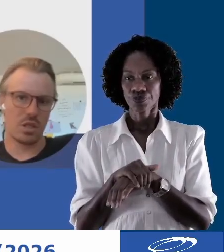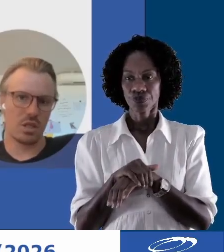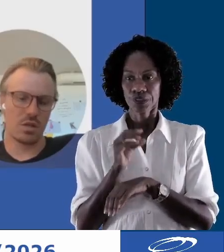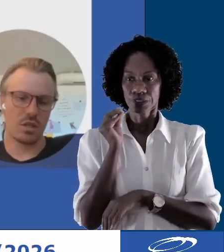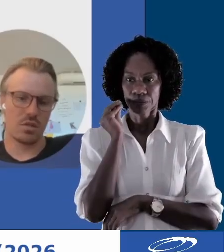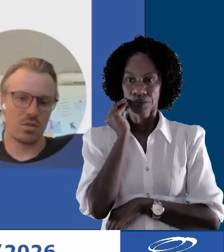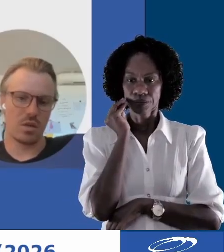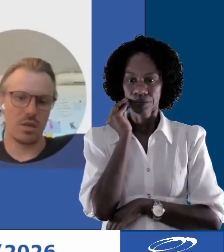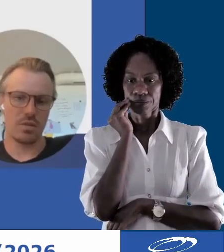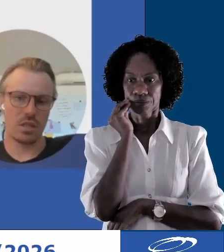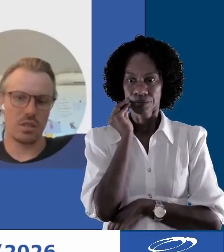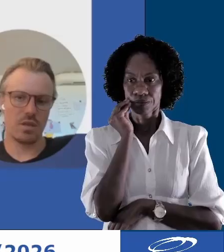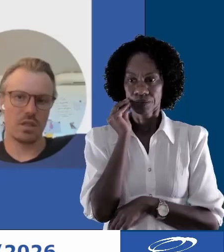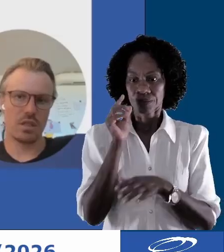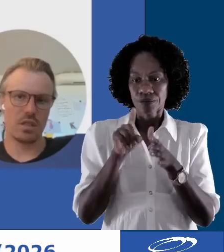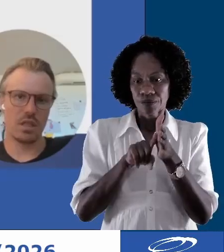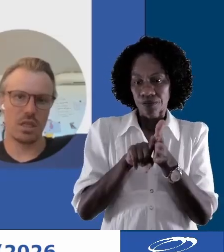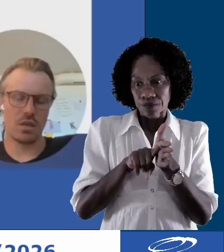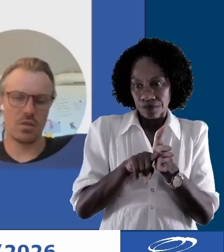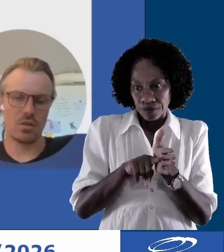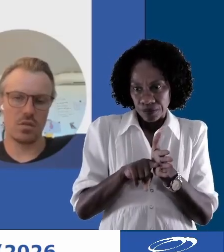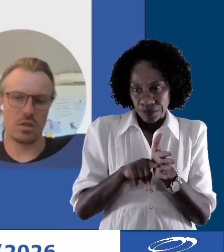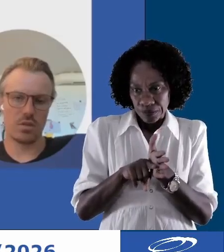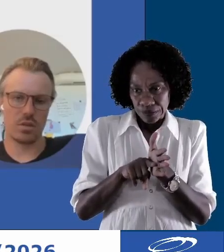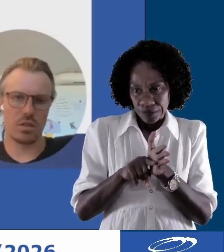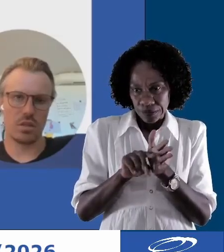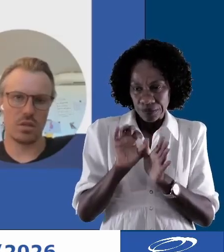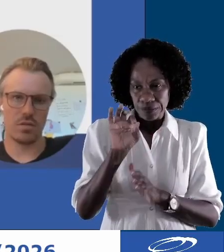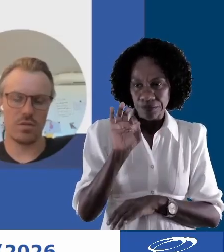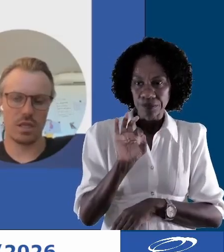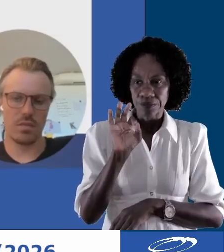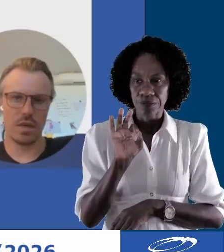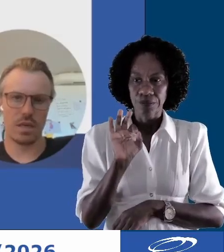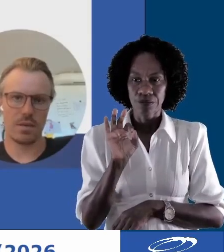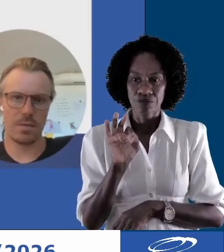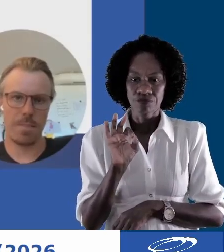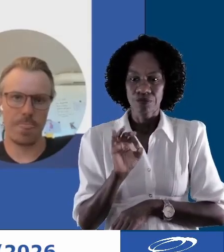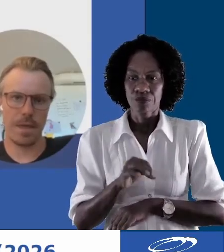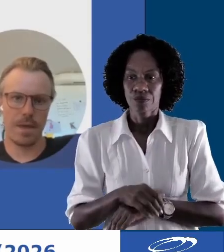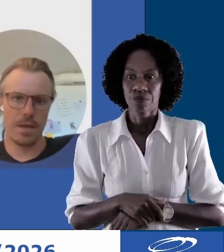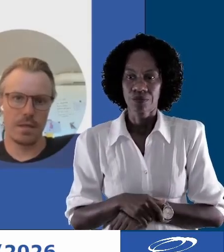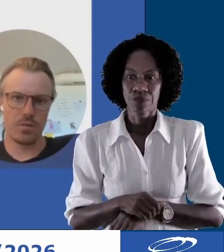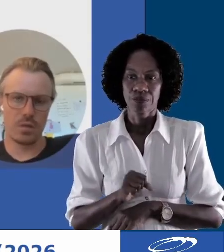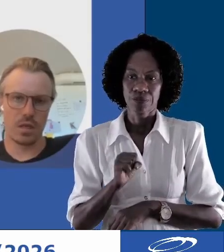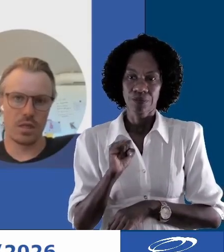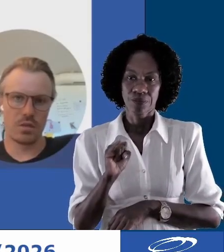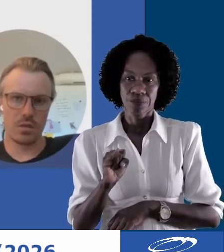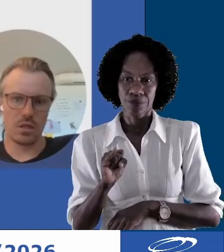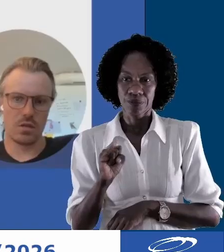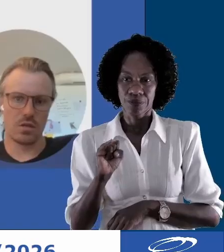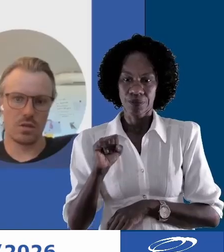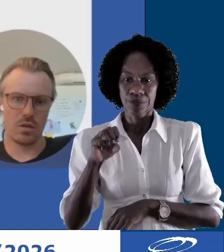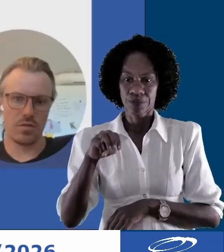concentration in relation to hypotensive anesthesia and also in the proximity of an implant. This was a clinical